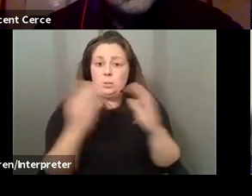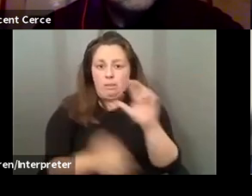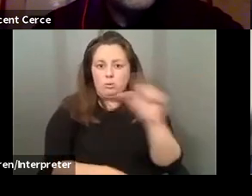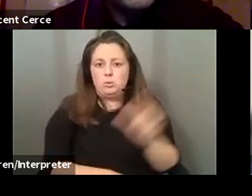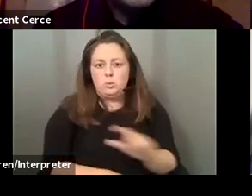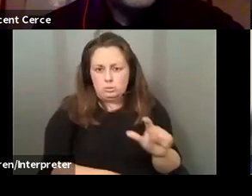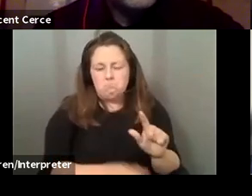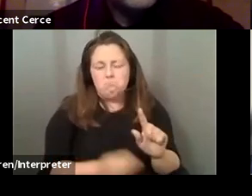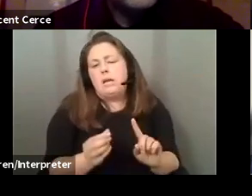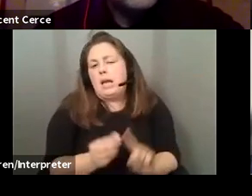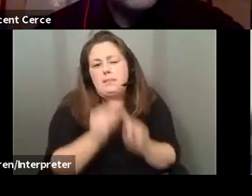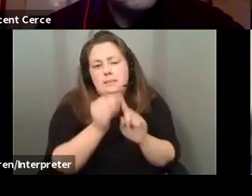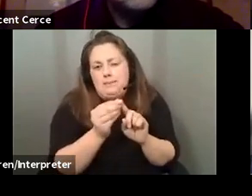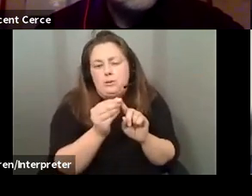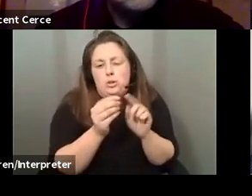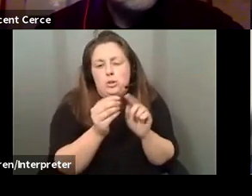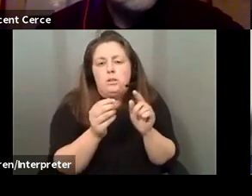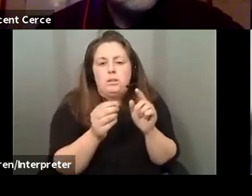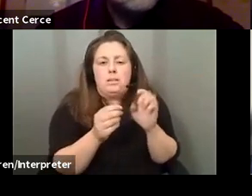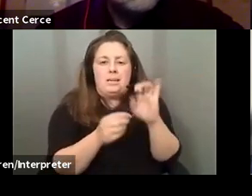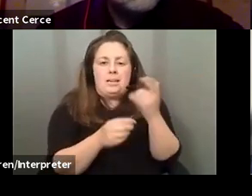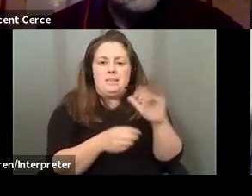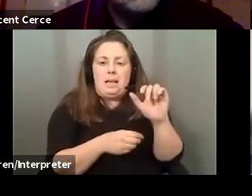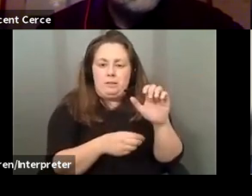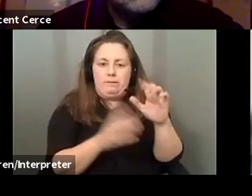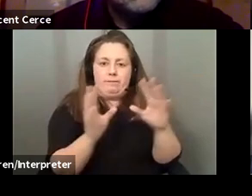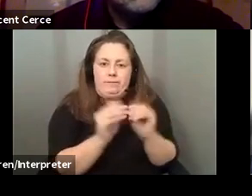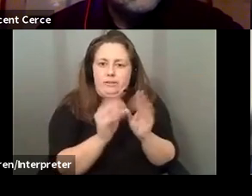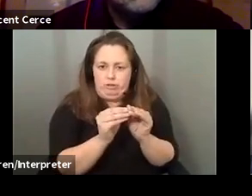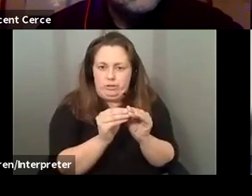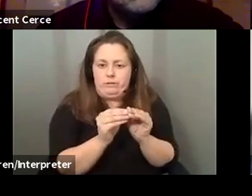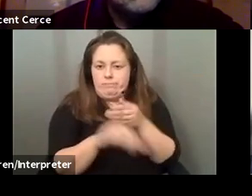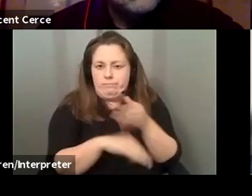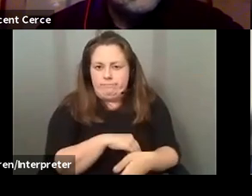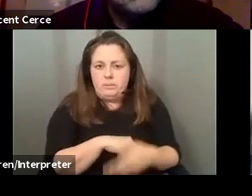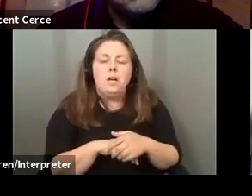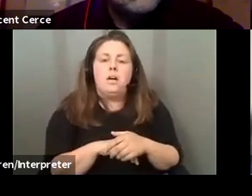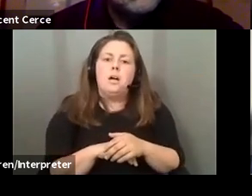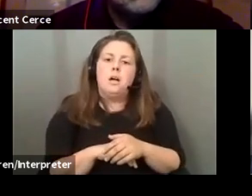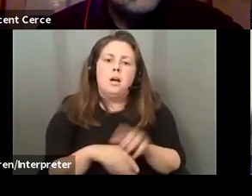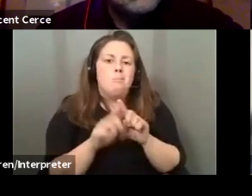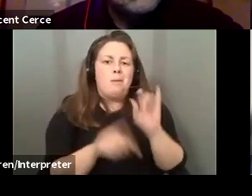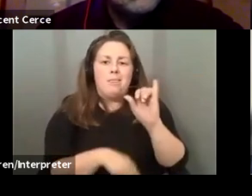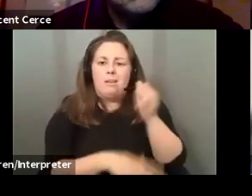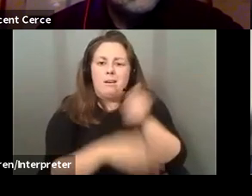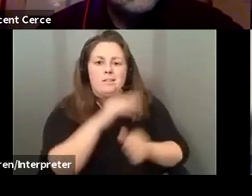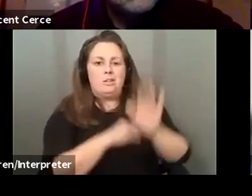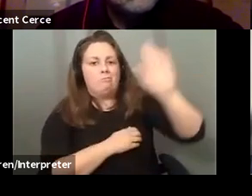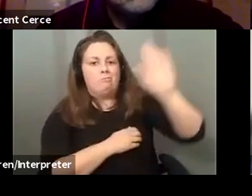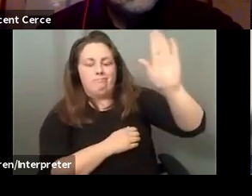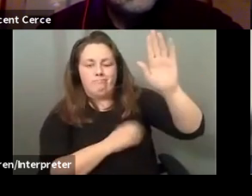course. So that's all under the executive orders of government and the flexibility that they'll give